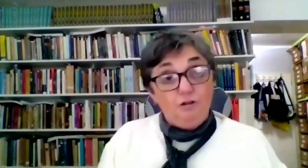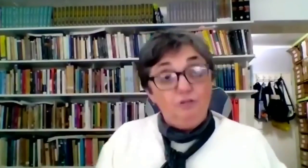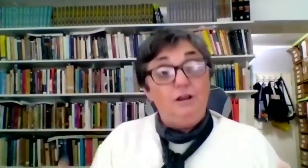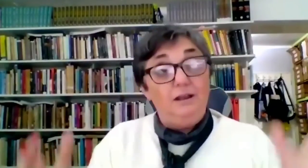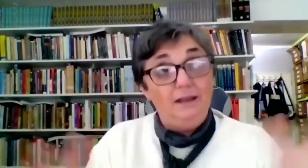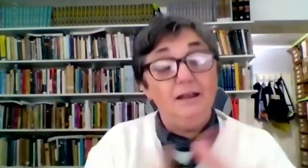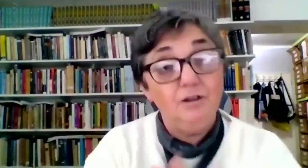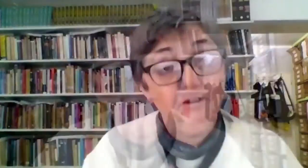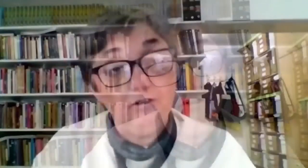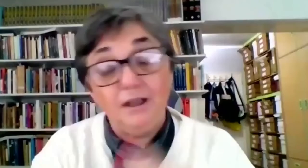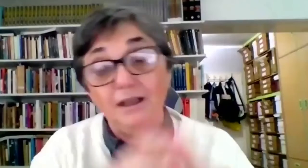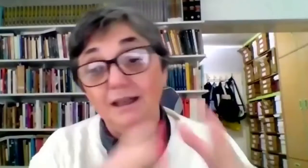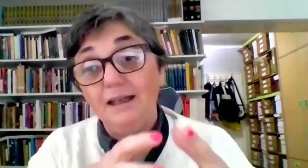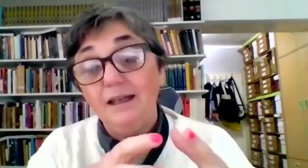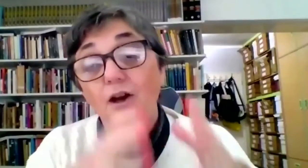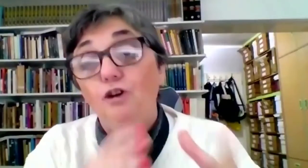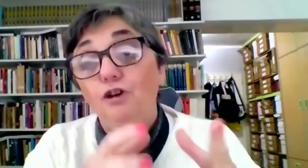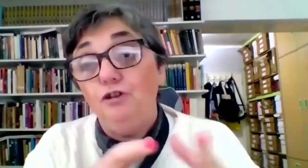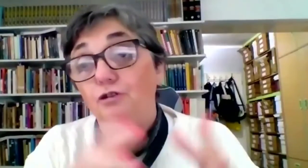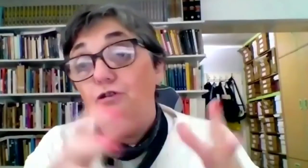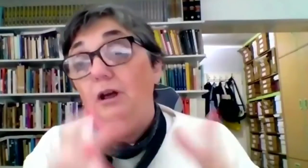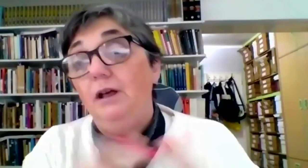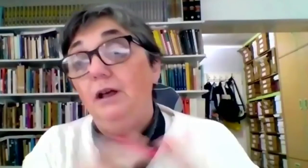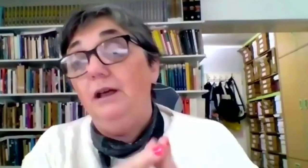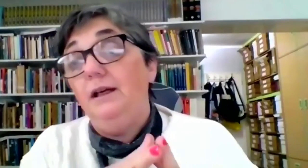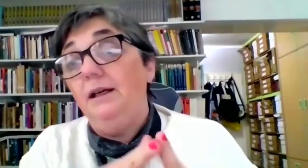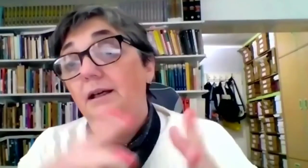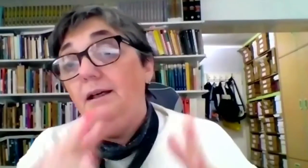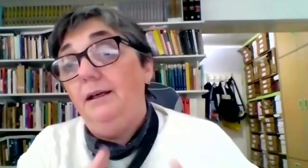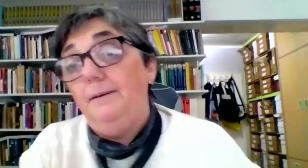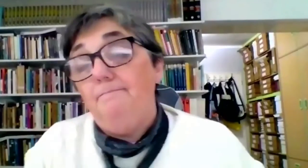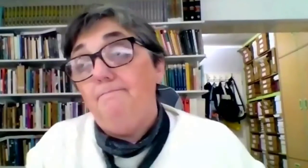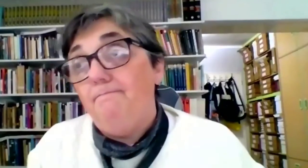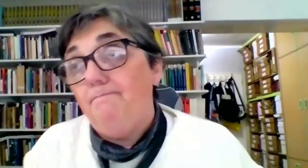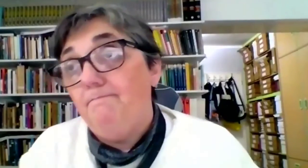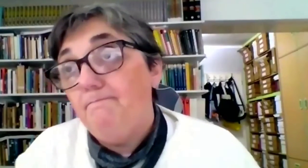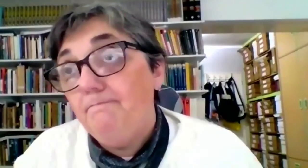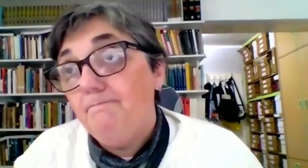On the other hand, we must acknowledge that there are other